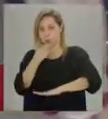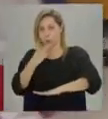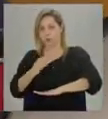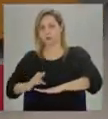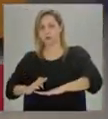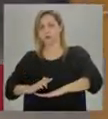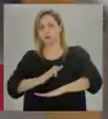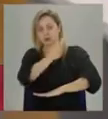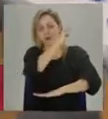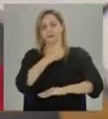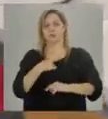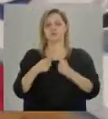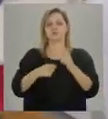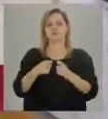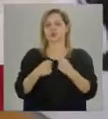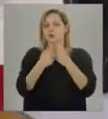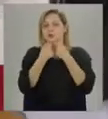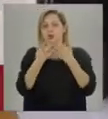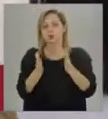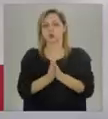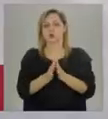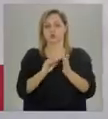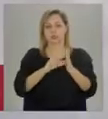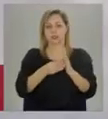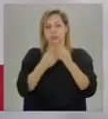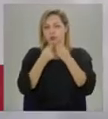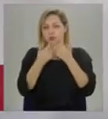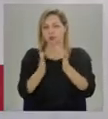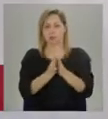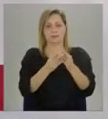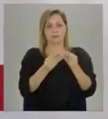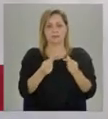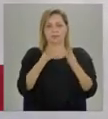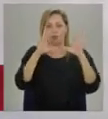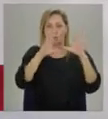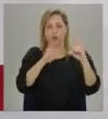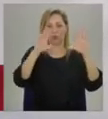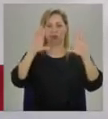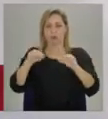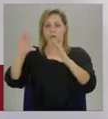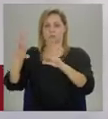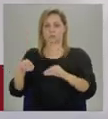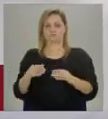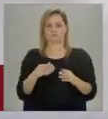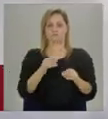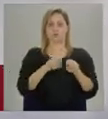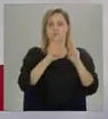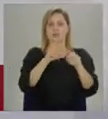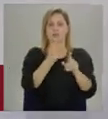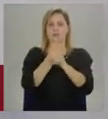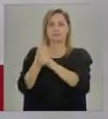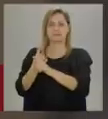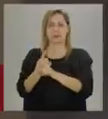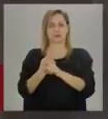all the resources, all the testing, all the supplies are used up instantly. Multiple hospitals all at